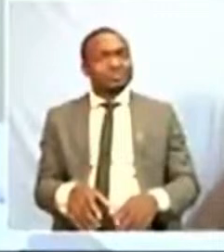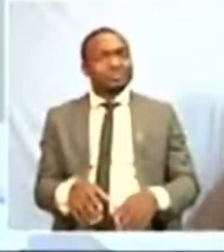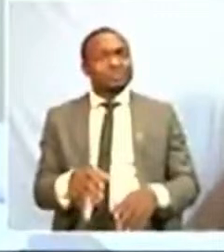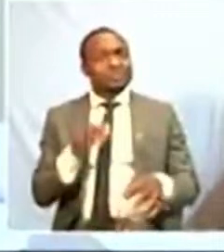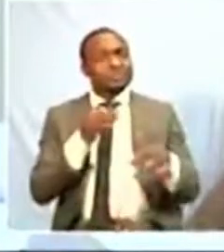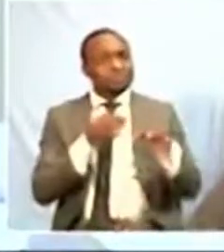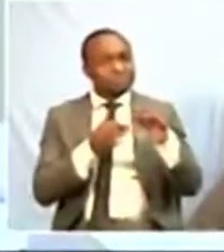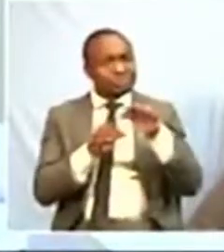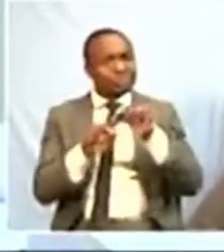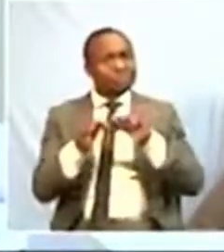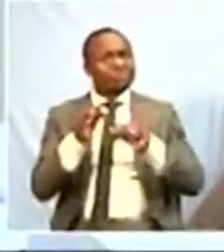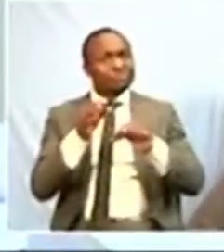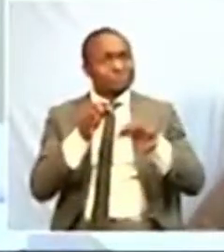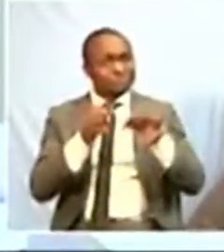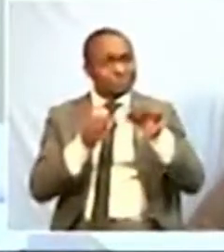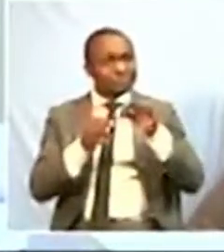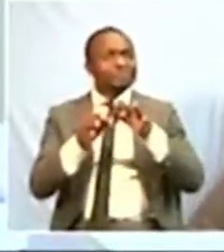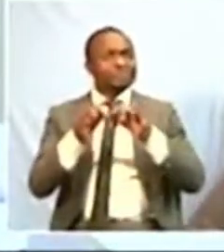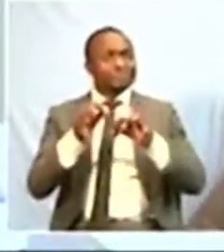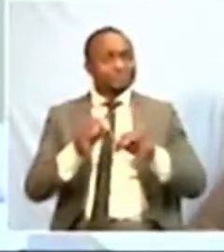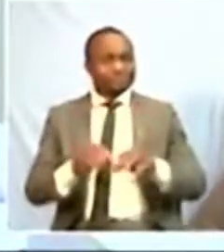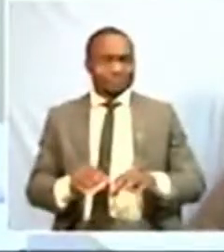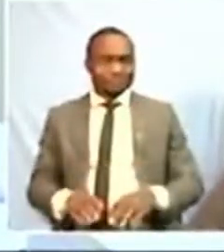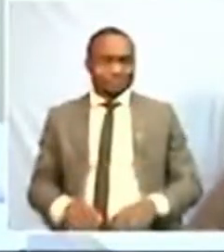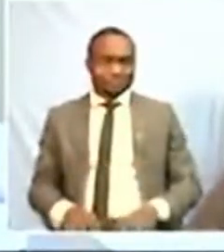summarized in 2.